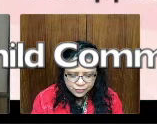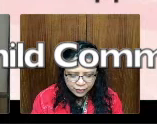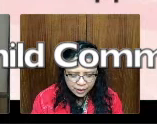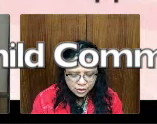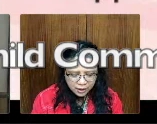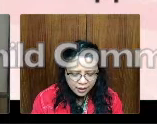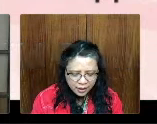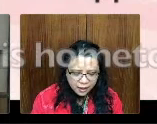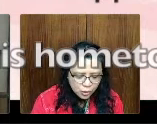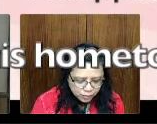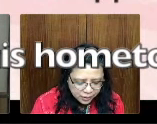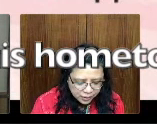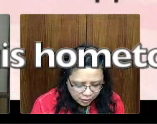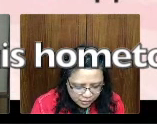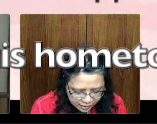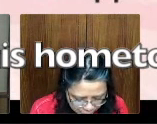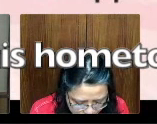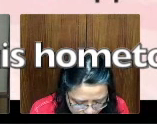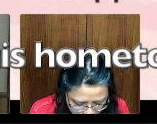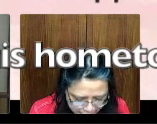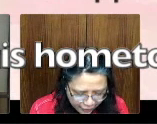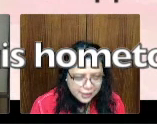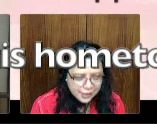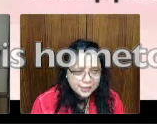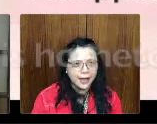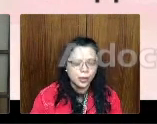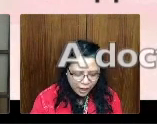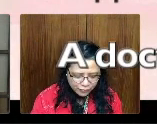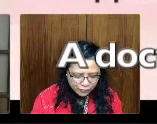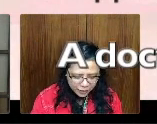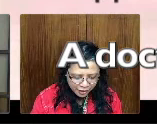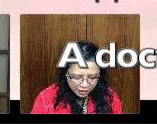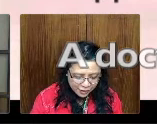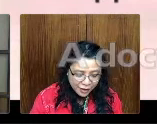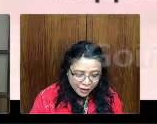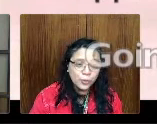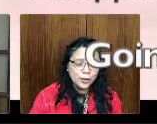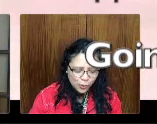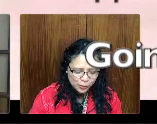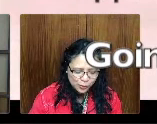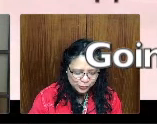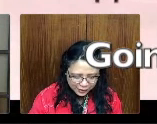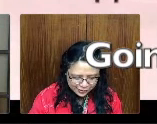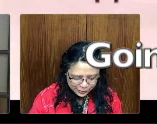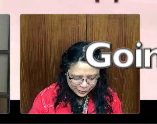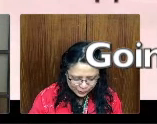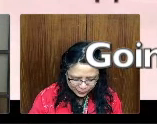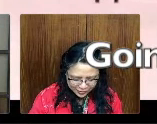Workers Foundation in his hometown in San Jose, Batangas. Yeah, a doctor after my heart, going home to